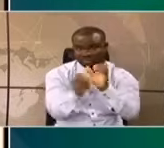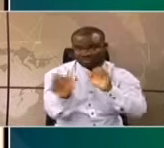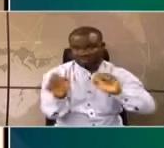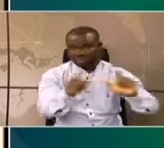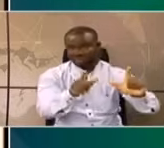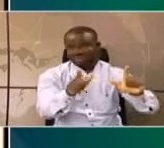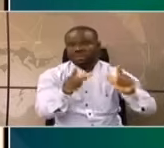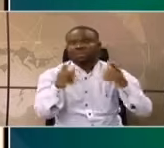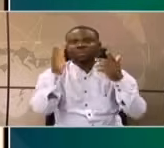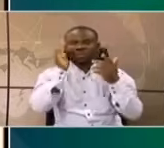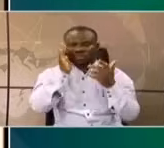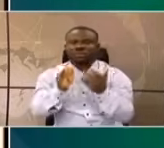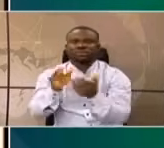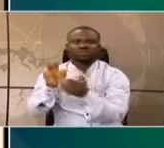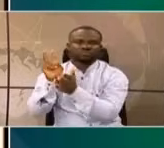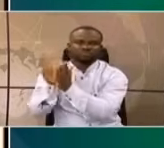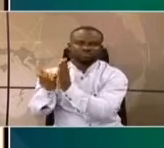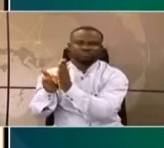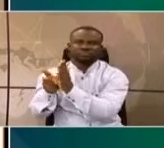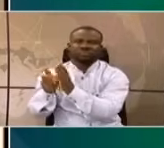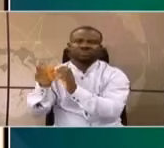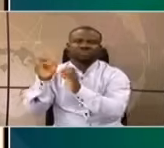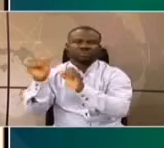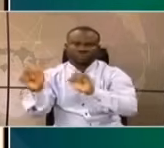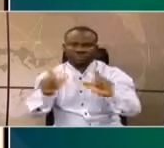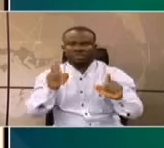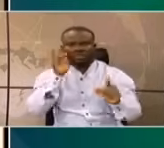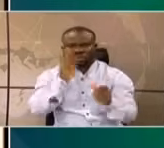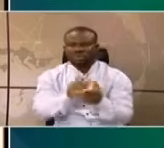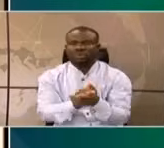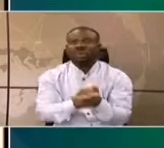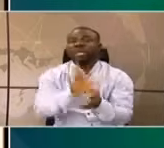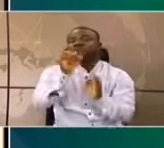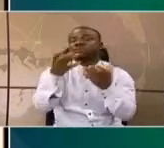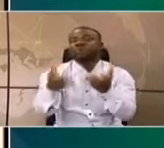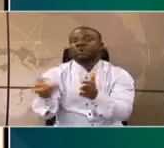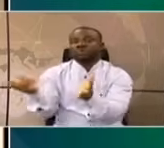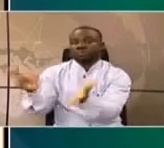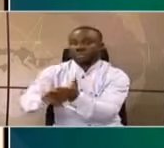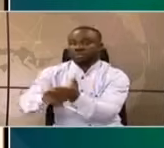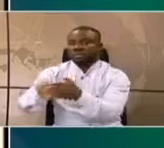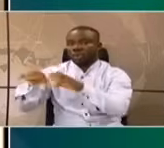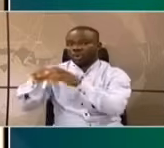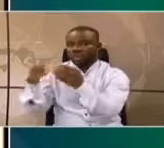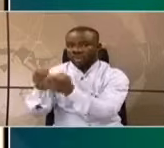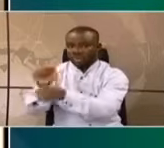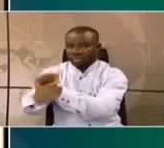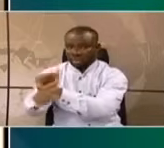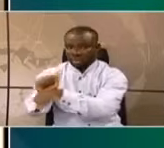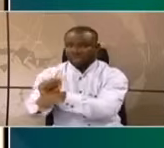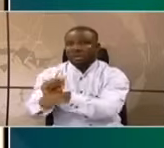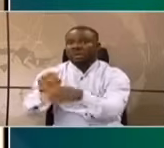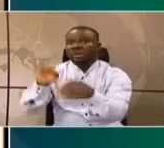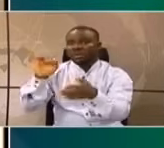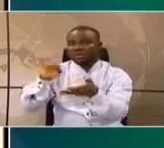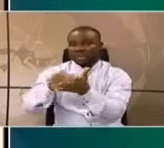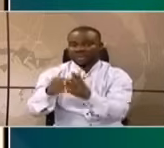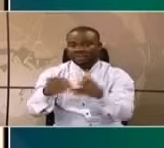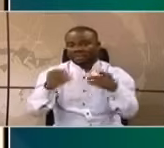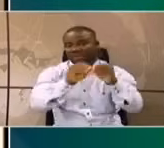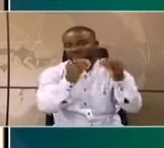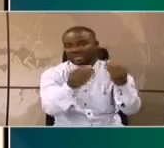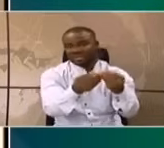And only a bebo. Sir, who can register company? Our Registrar General's Department